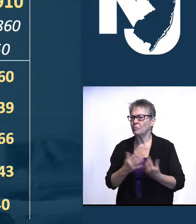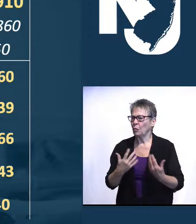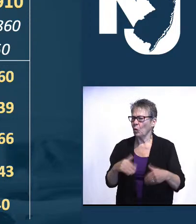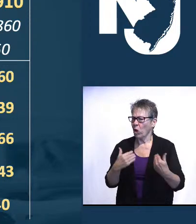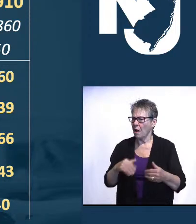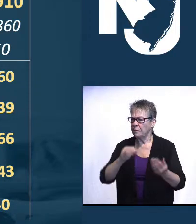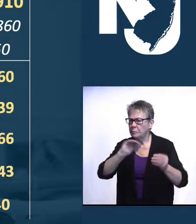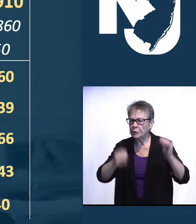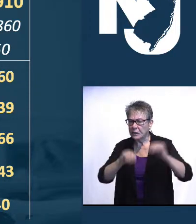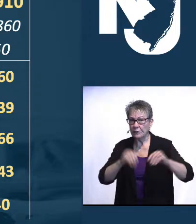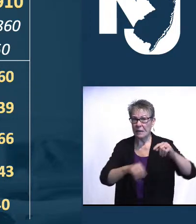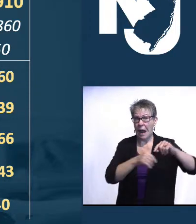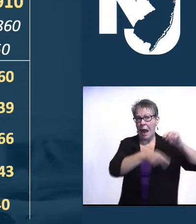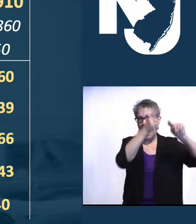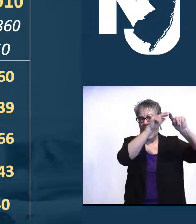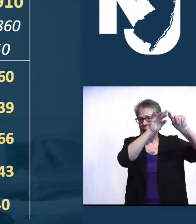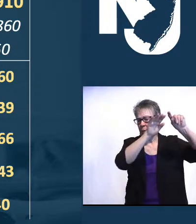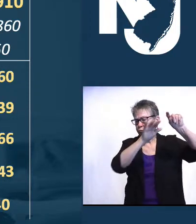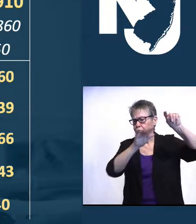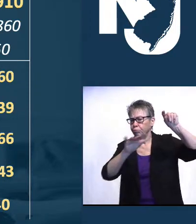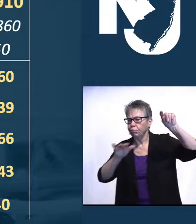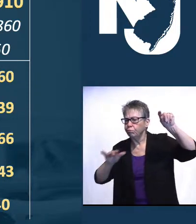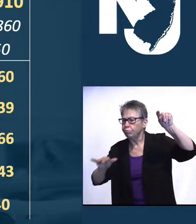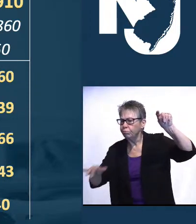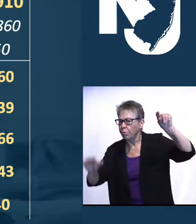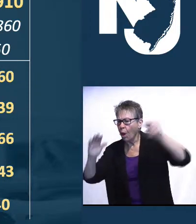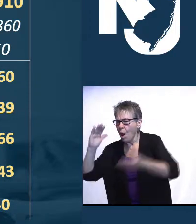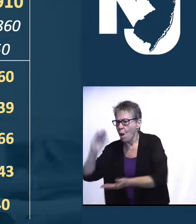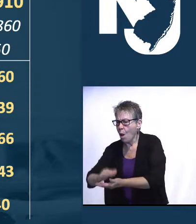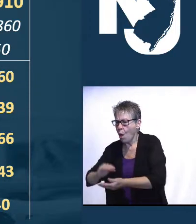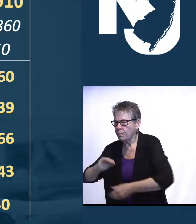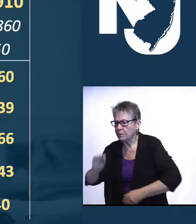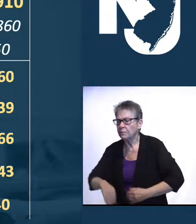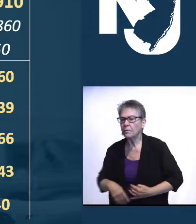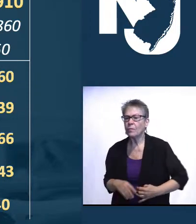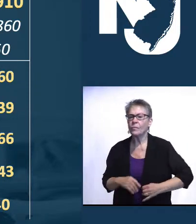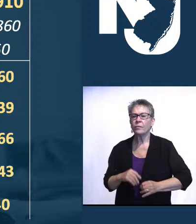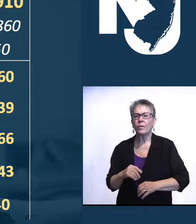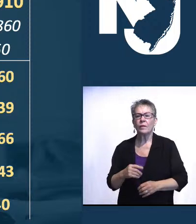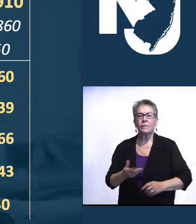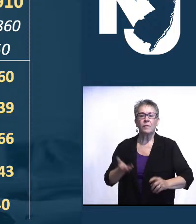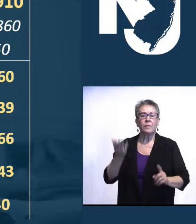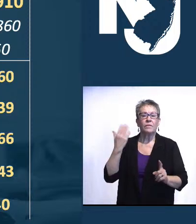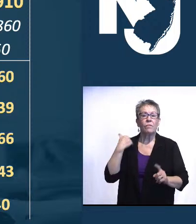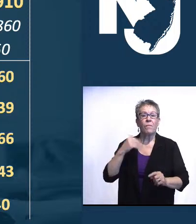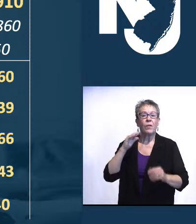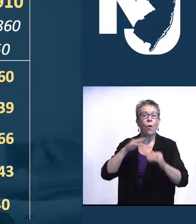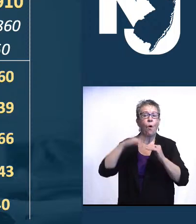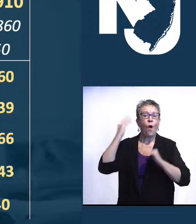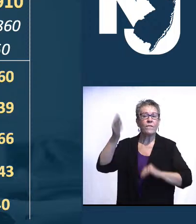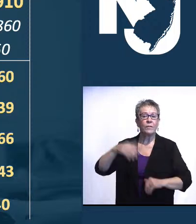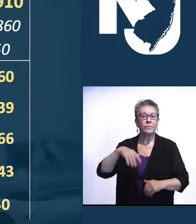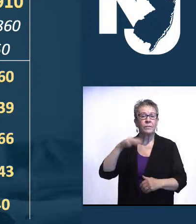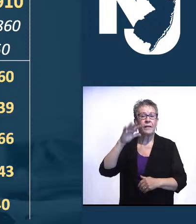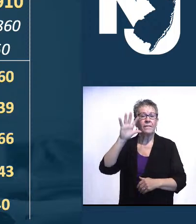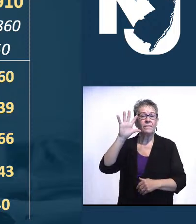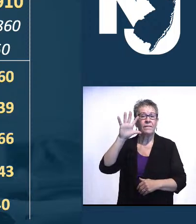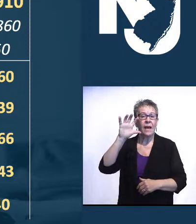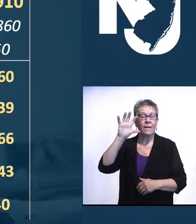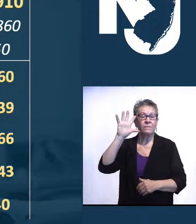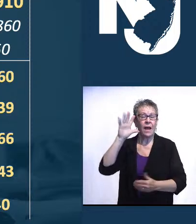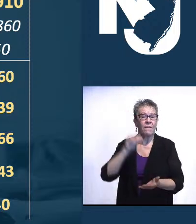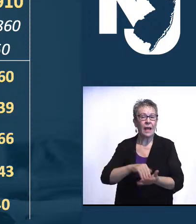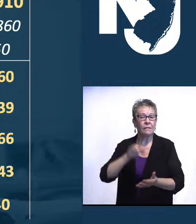people in the hospital, and we were 4 days from our Omicron peak. We also see